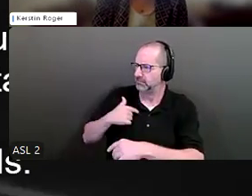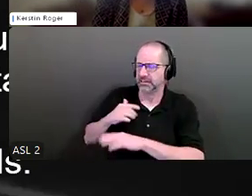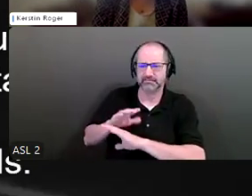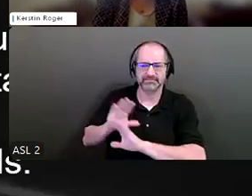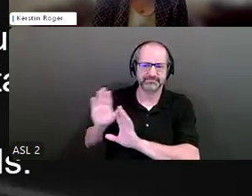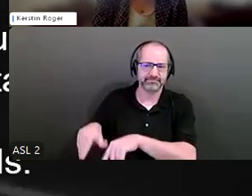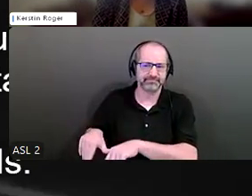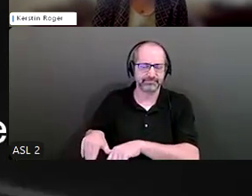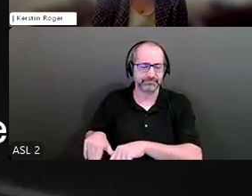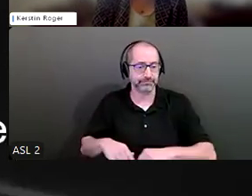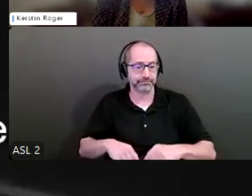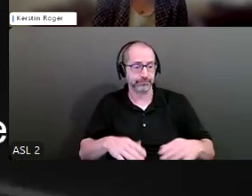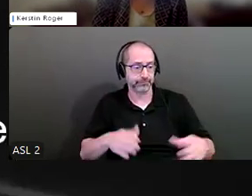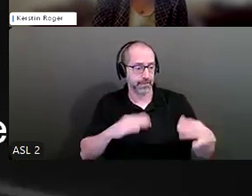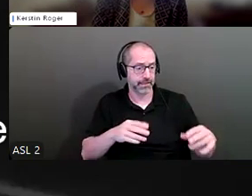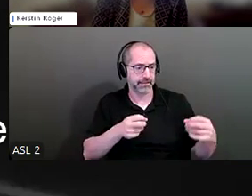Next slide, please.